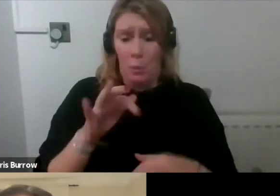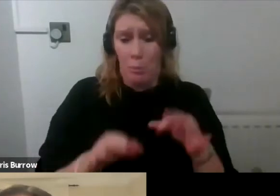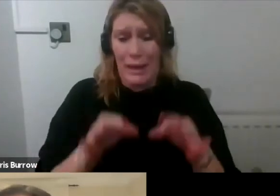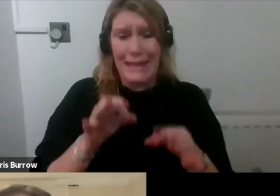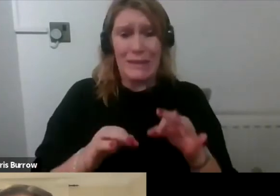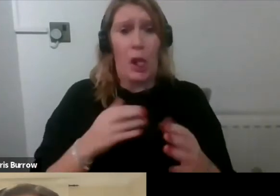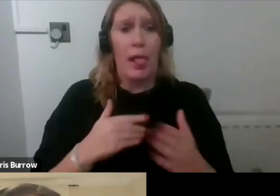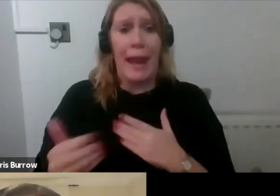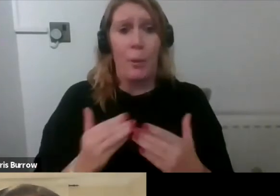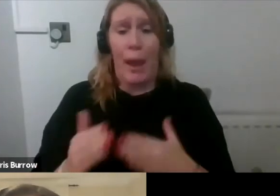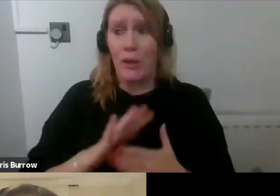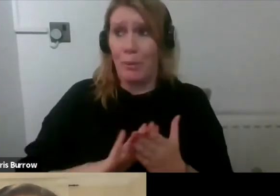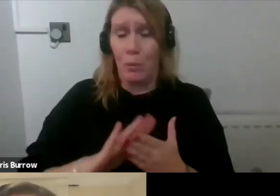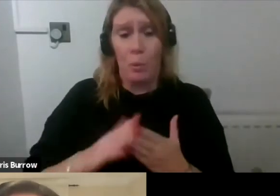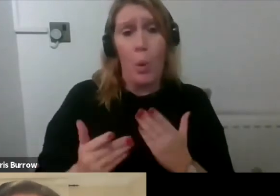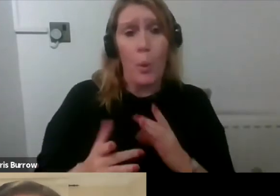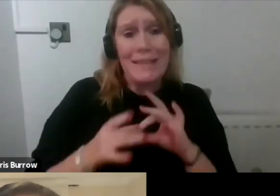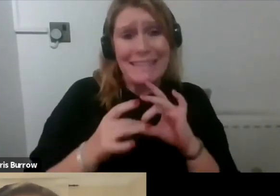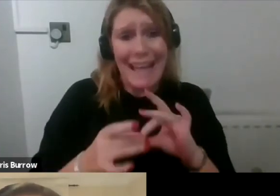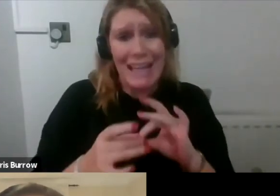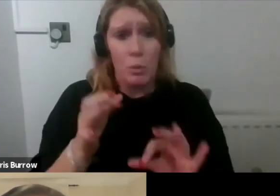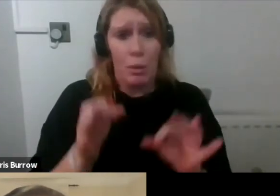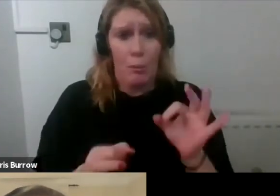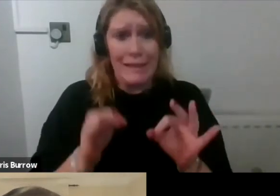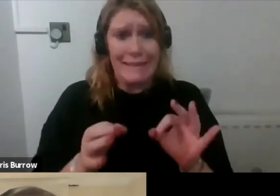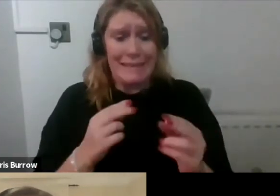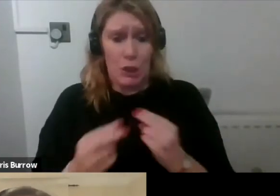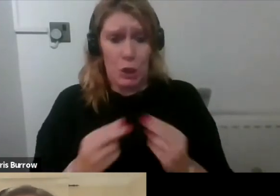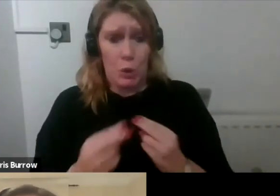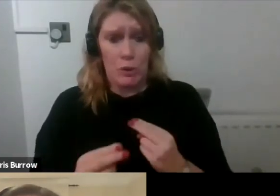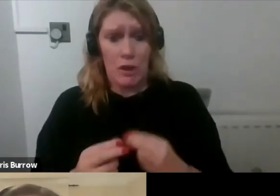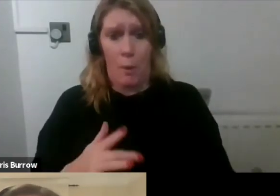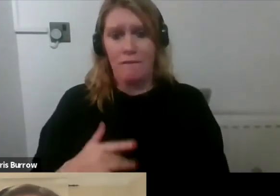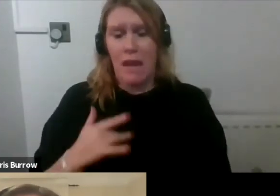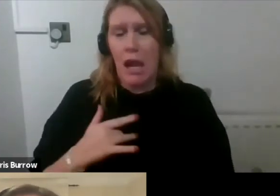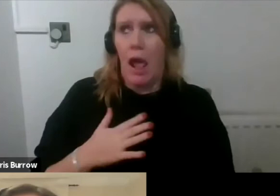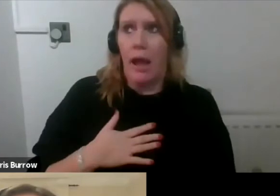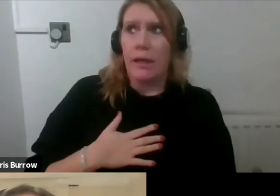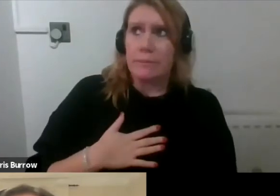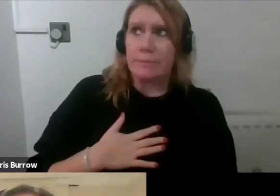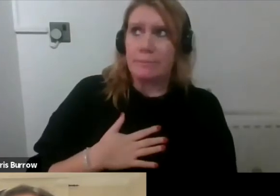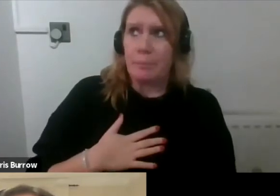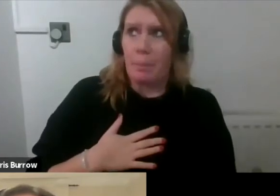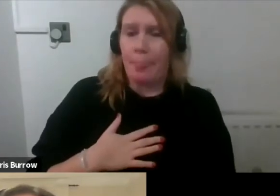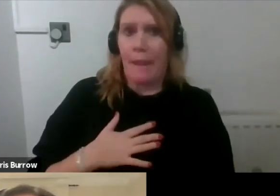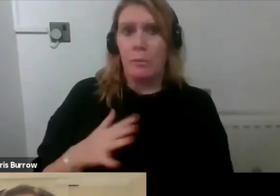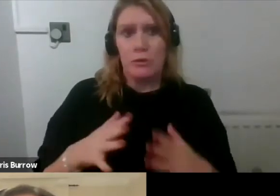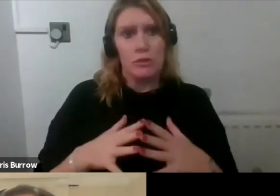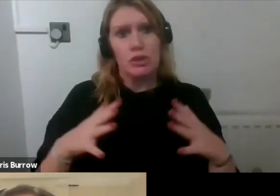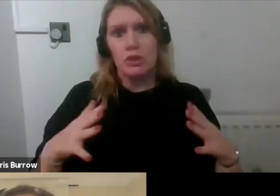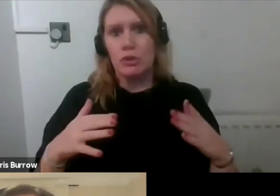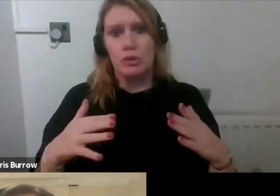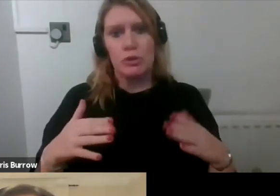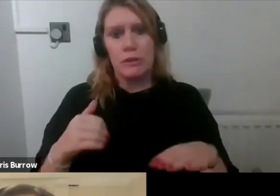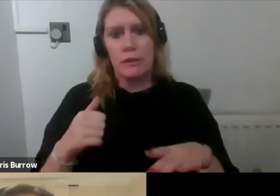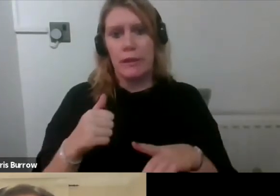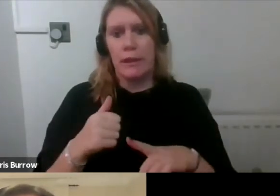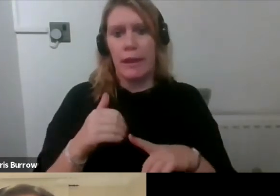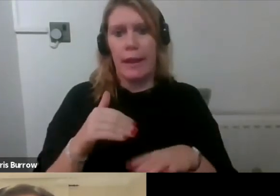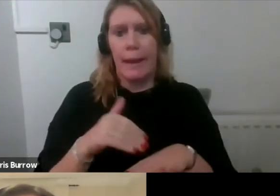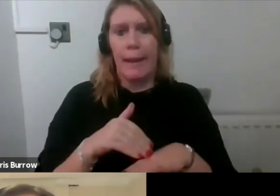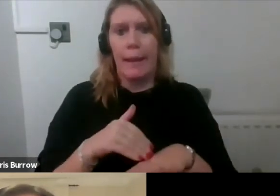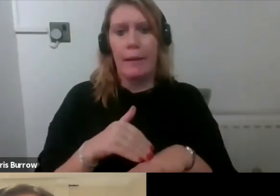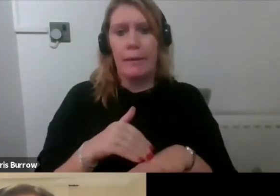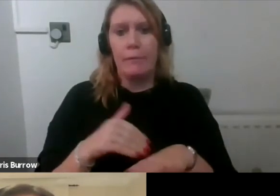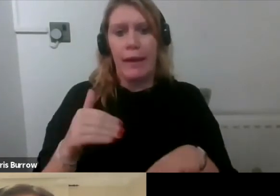affairs and politics and news. So I feel like that was a big part of it. Like, for example, there's a guy in the film. He's